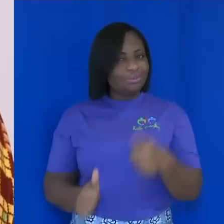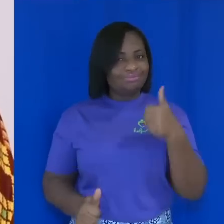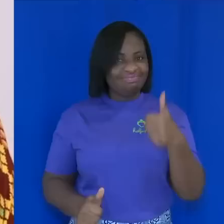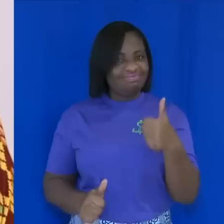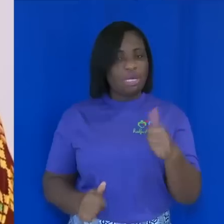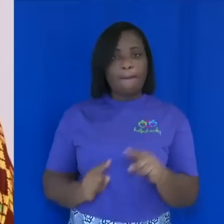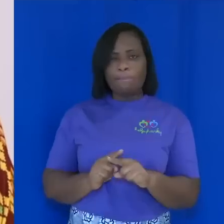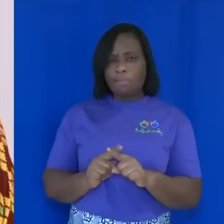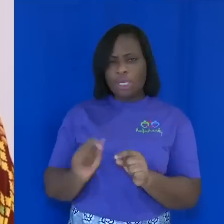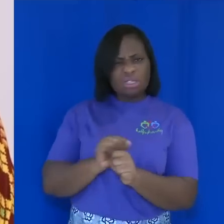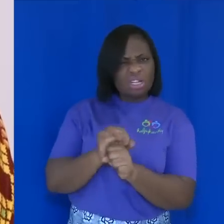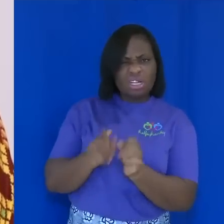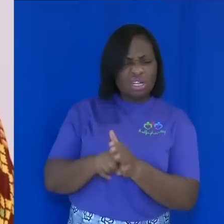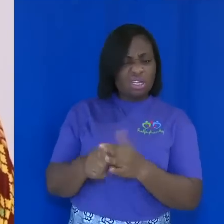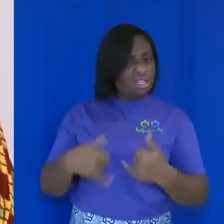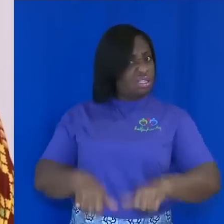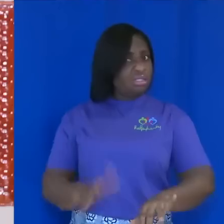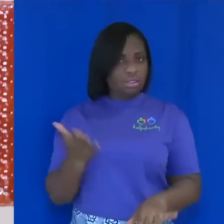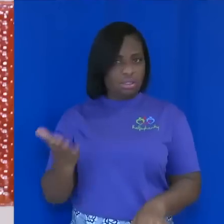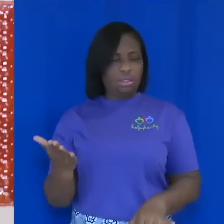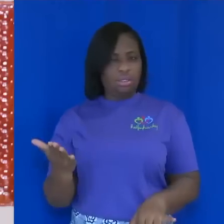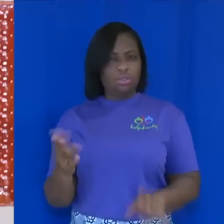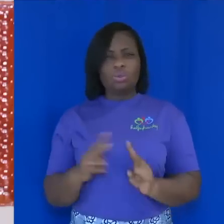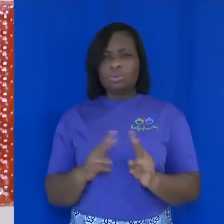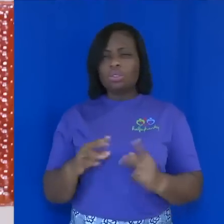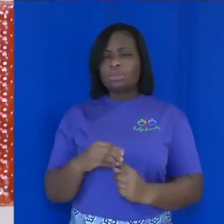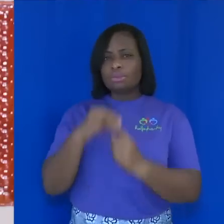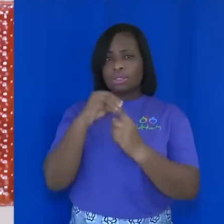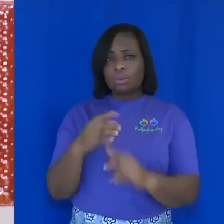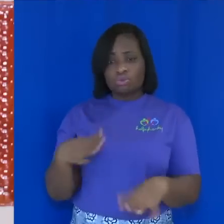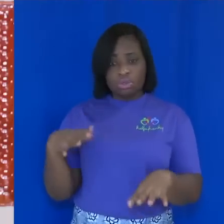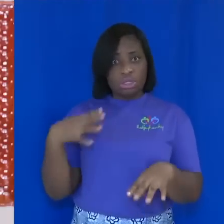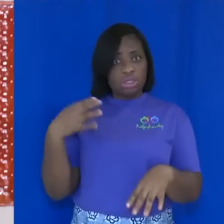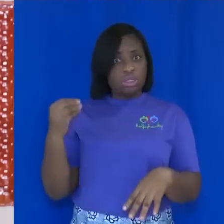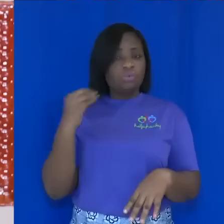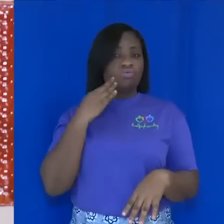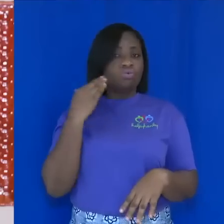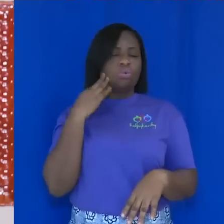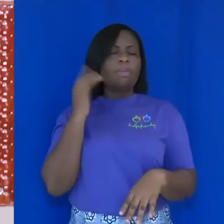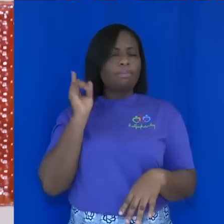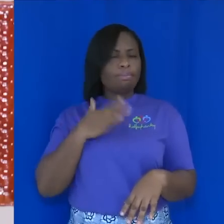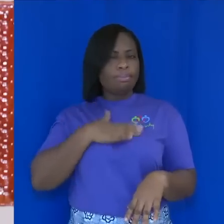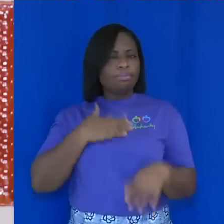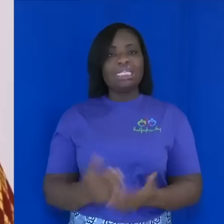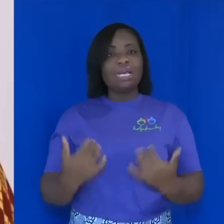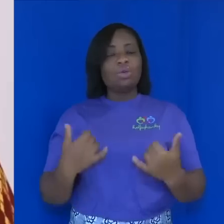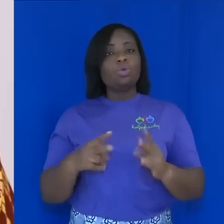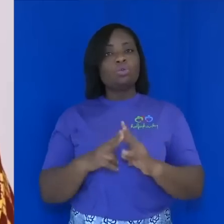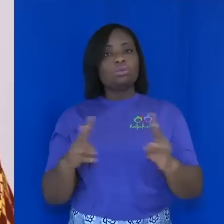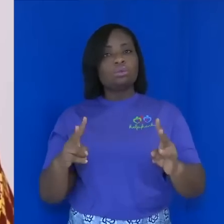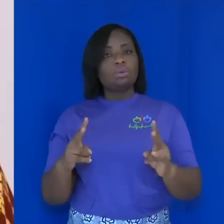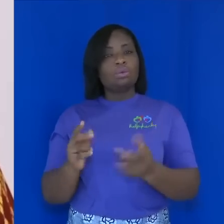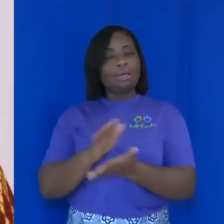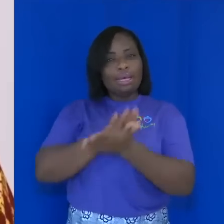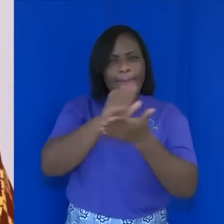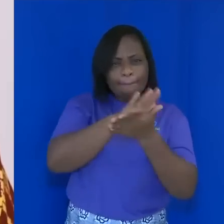chuni, chihela eyako, ni wo titru, ke wa shishia, wa wu maske, ni wo